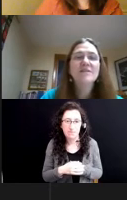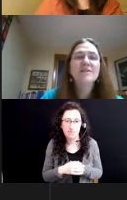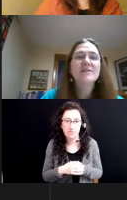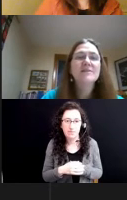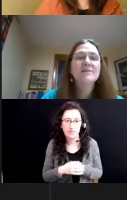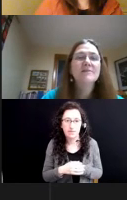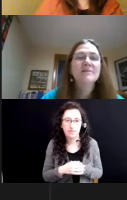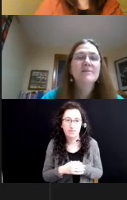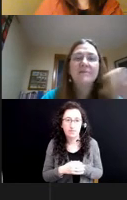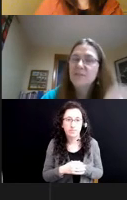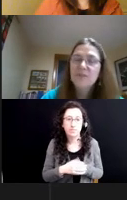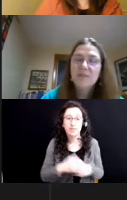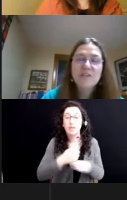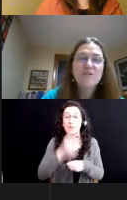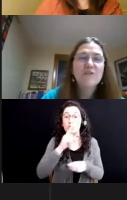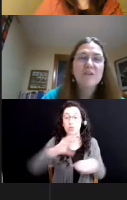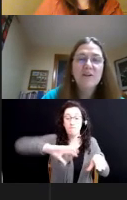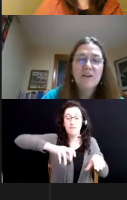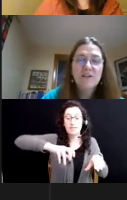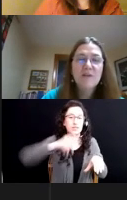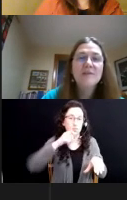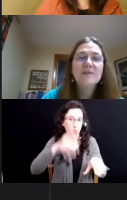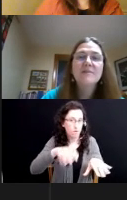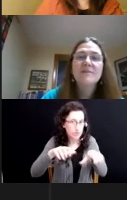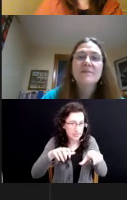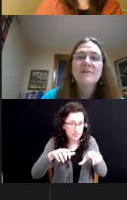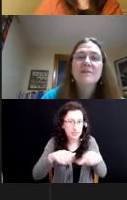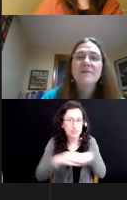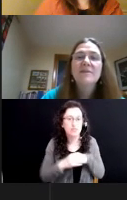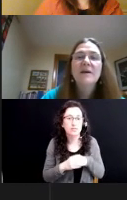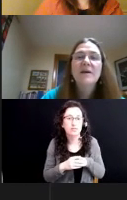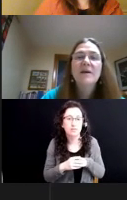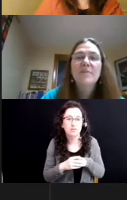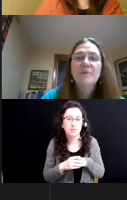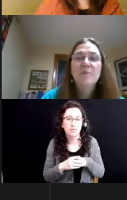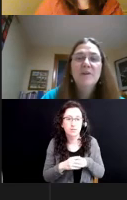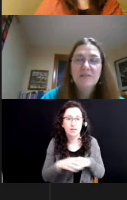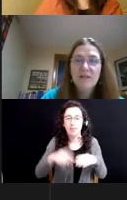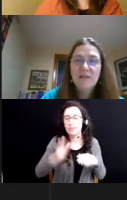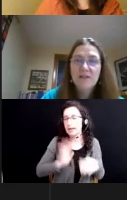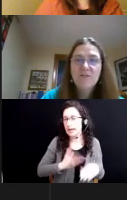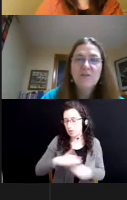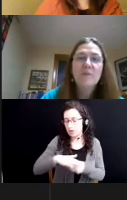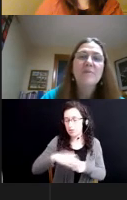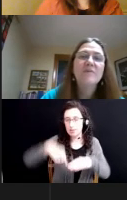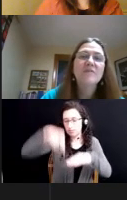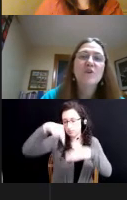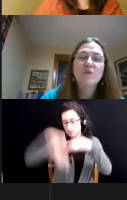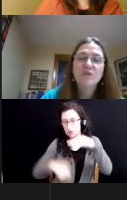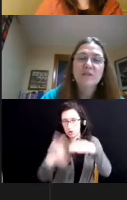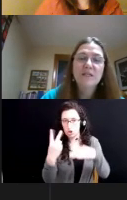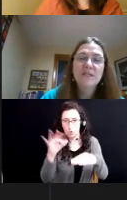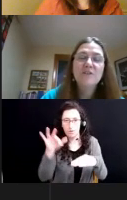freeze-free faucets. Need to be at least 2 foot down in our climate. And be prepared to send in an electric coil. Maybe